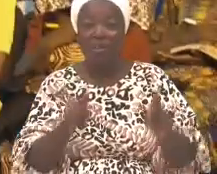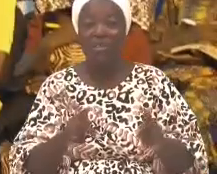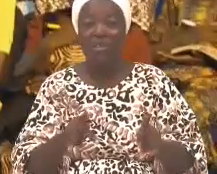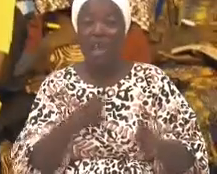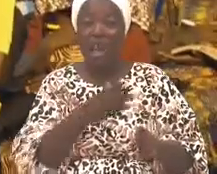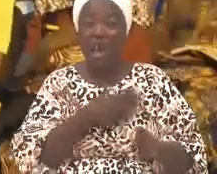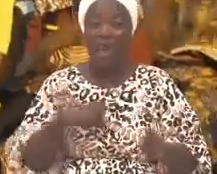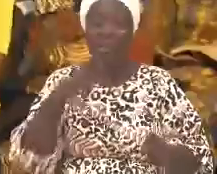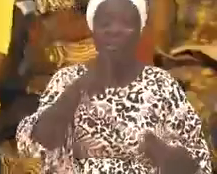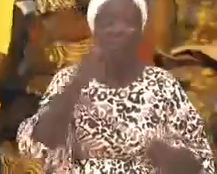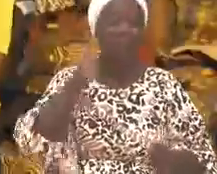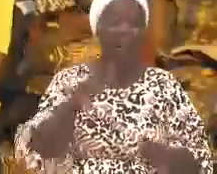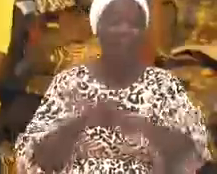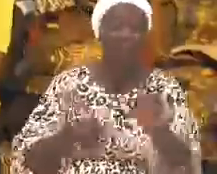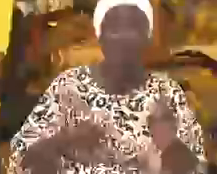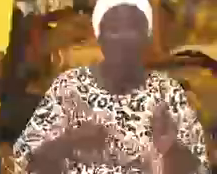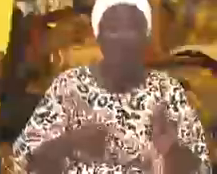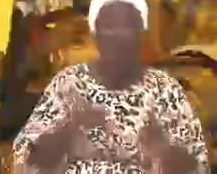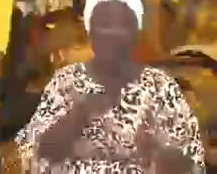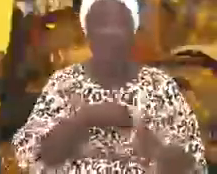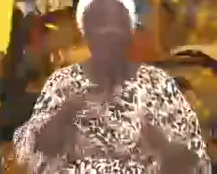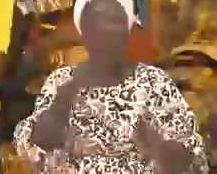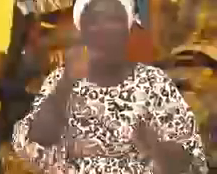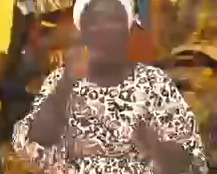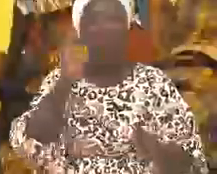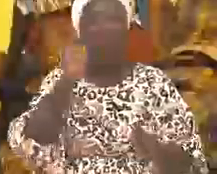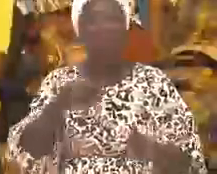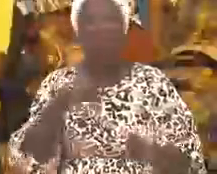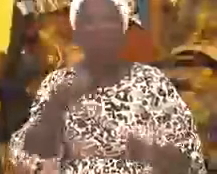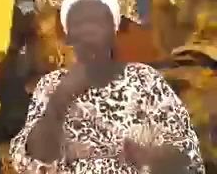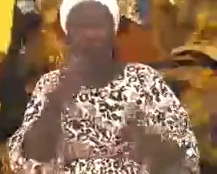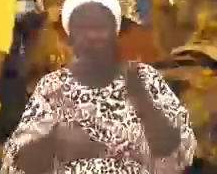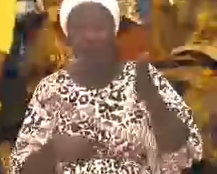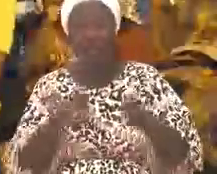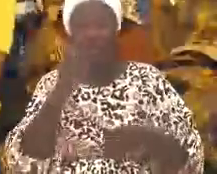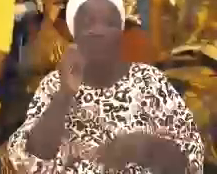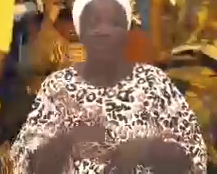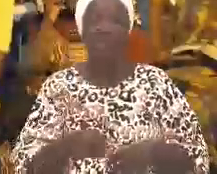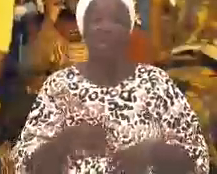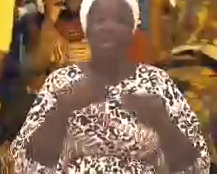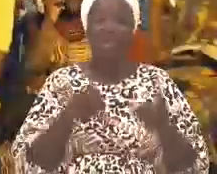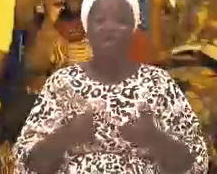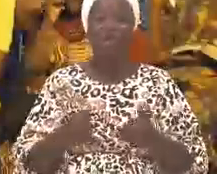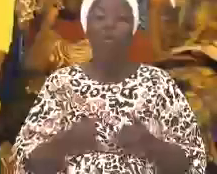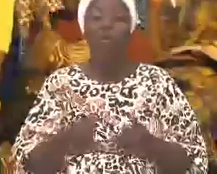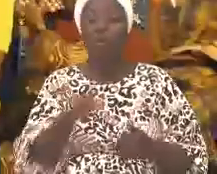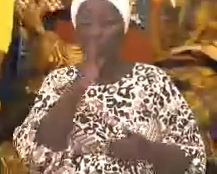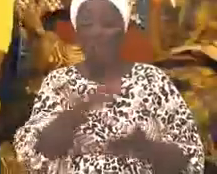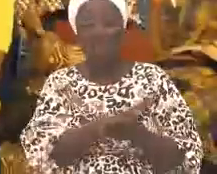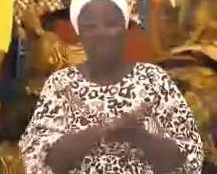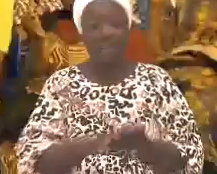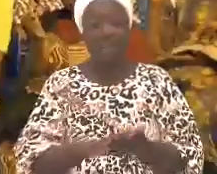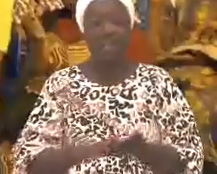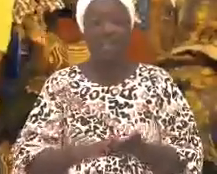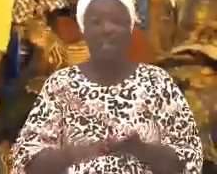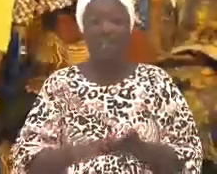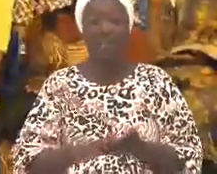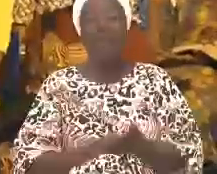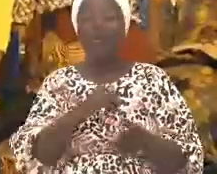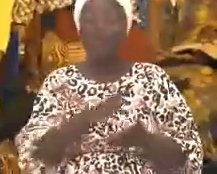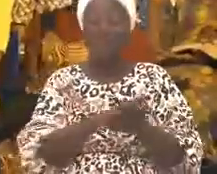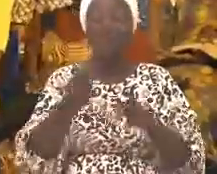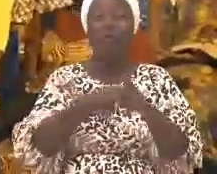said, who is that person? Ye shall. Ye shall be clean. God bless you. It is done. From all your filthiness and